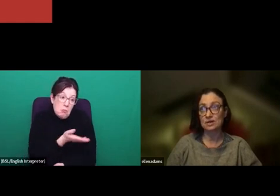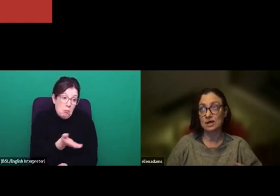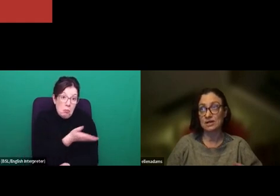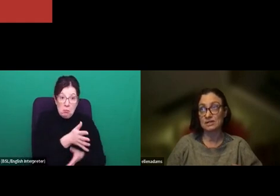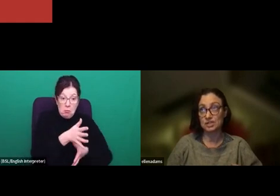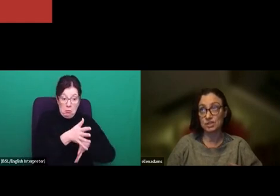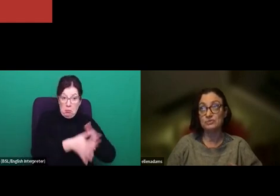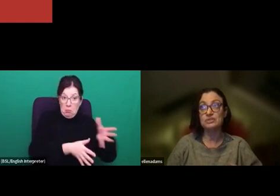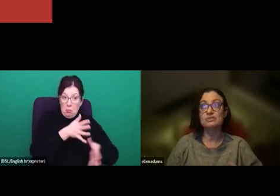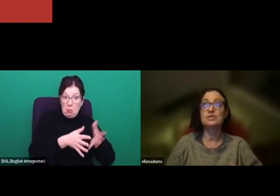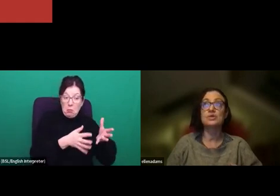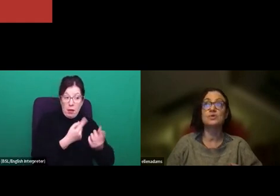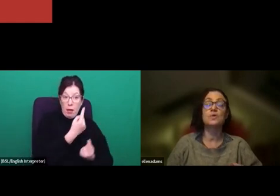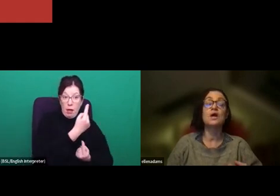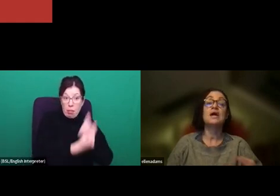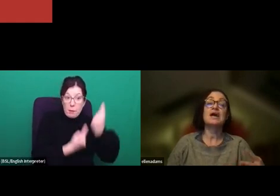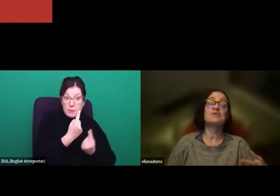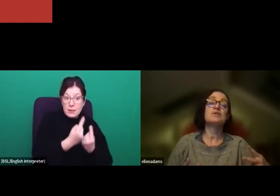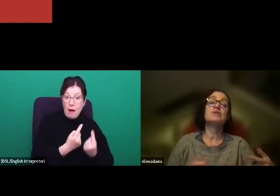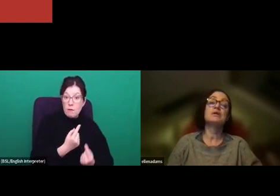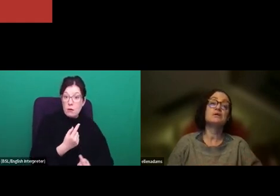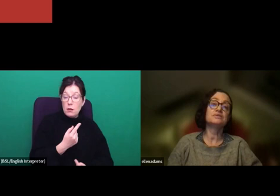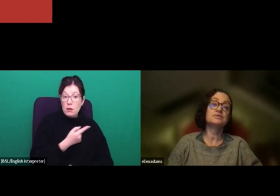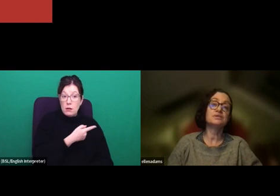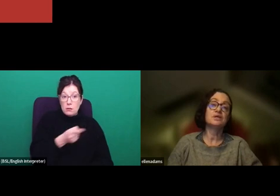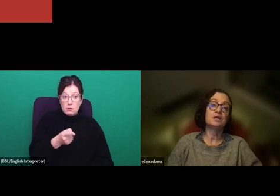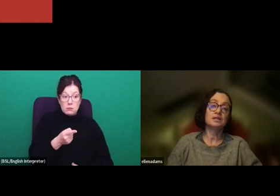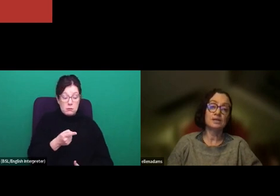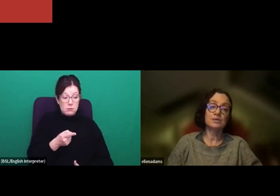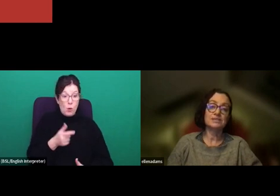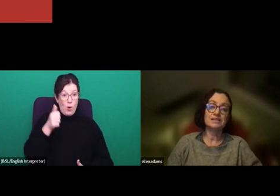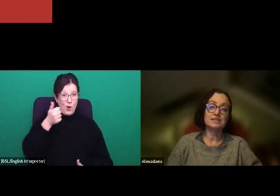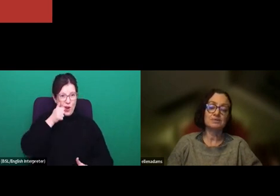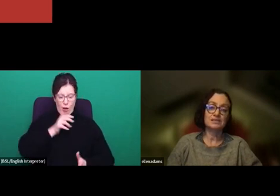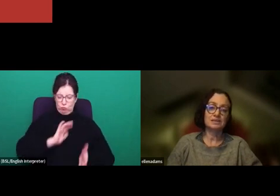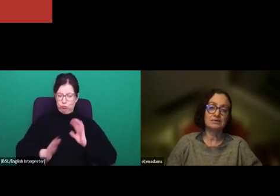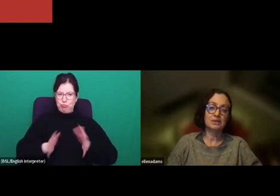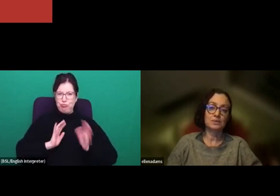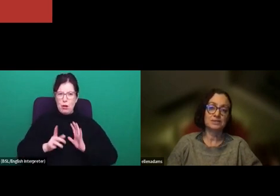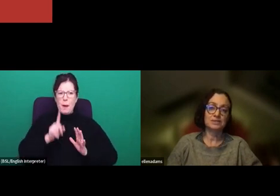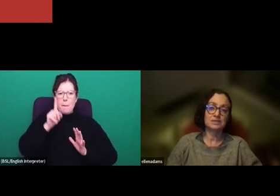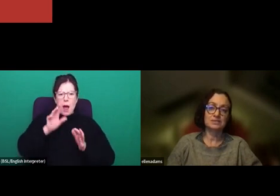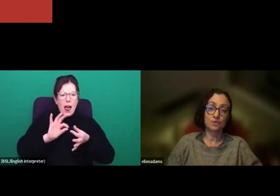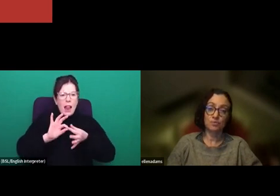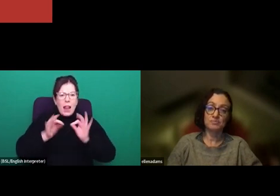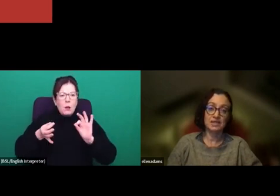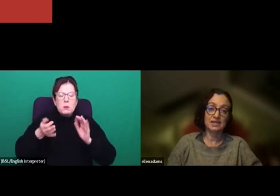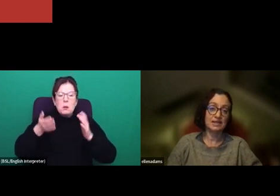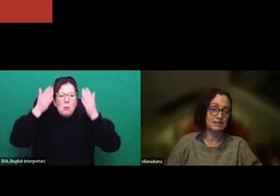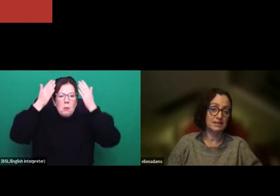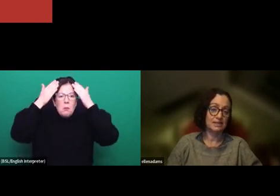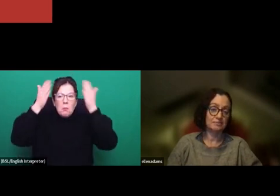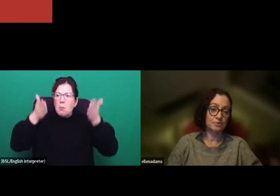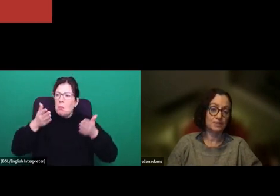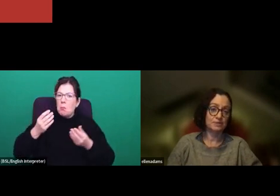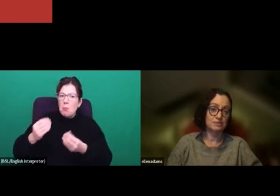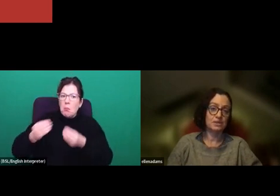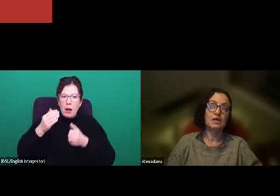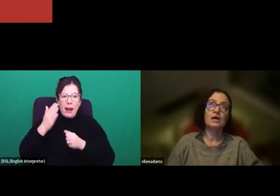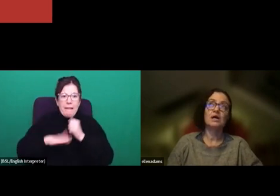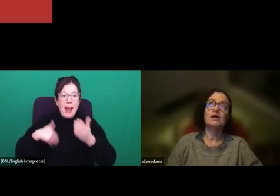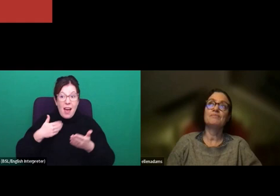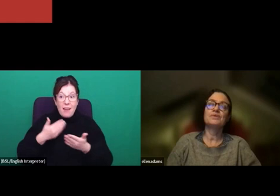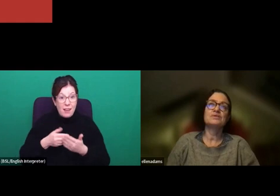BSL users who haven't learnt linguistics, BSL linguistics formally at any